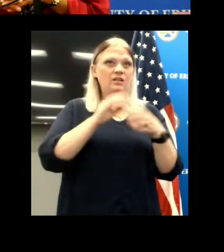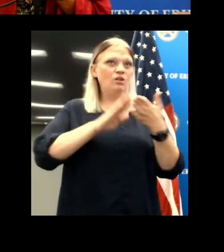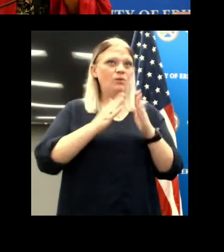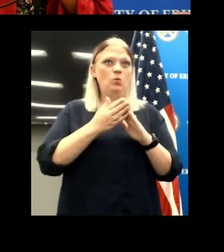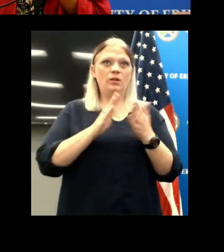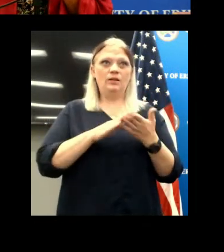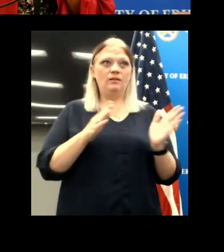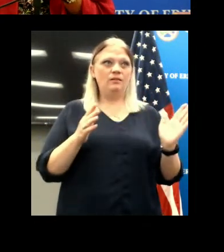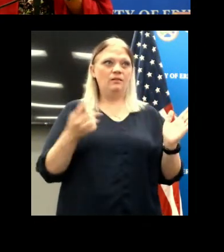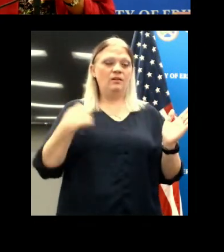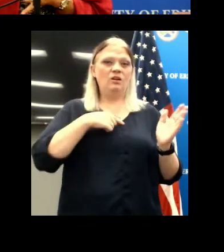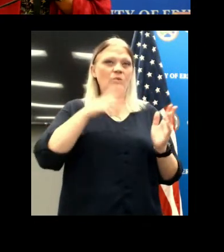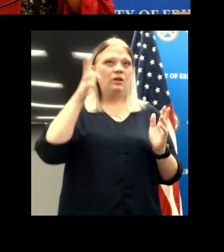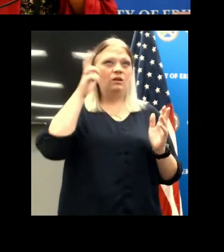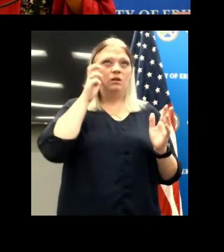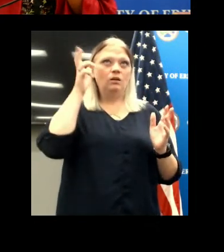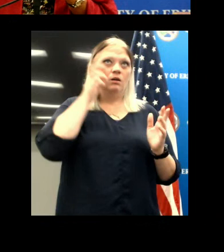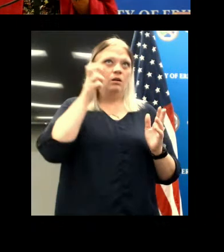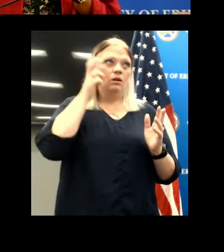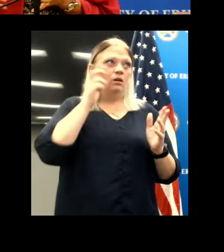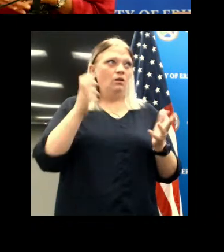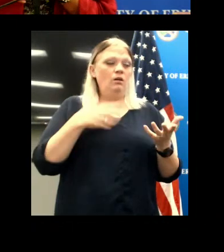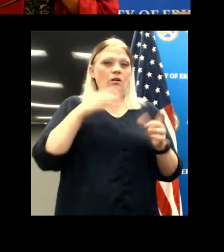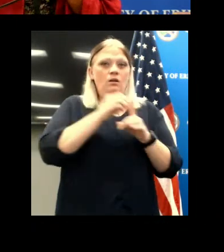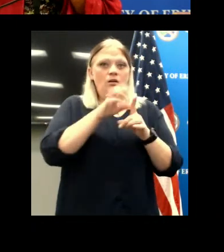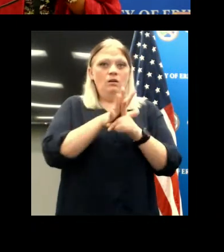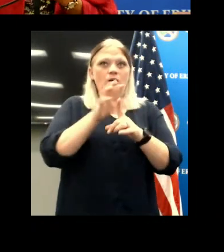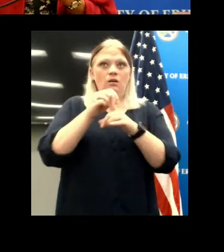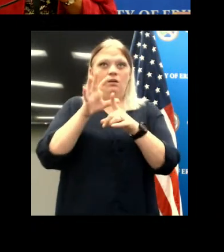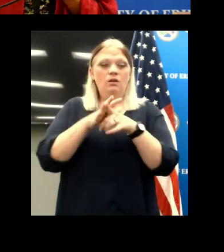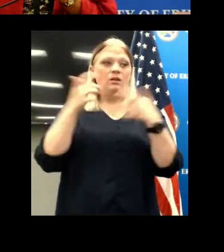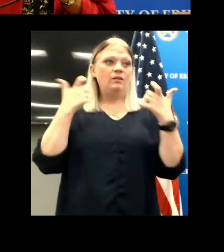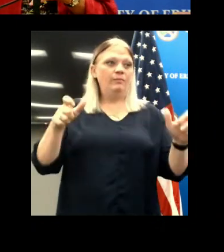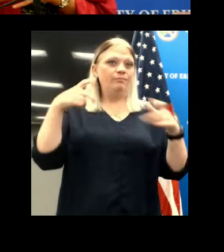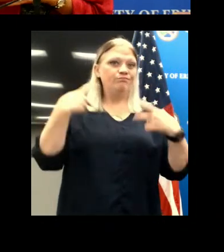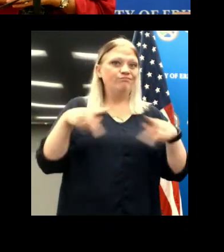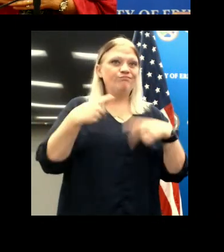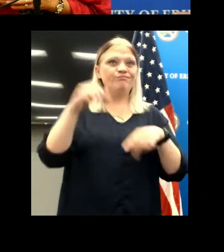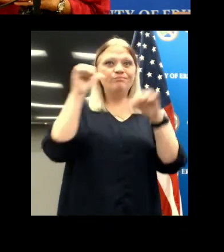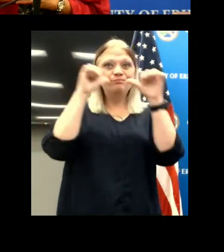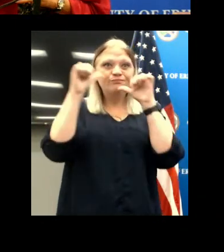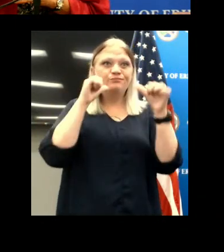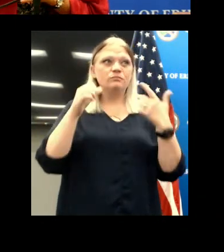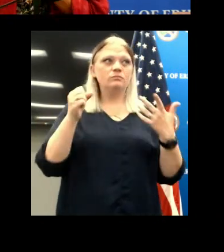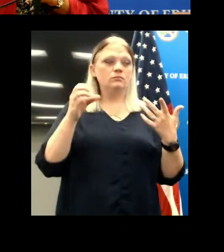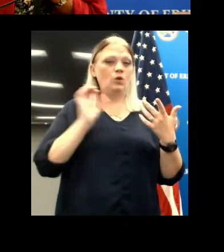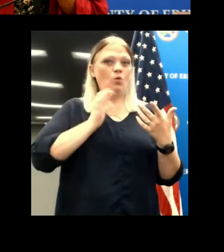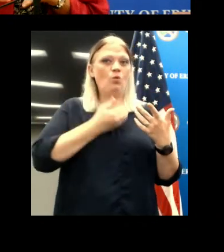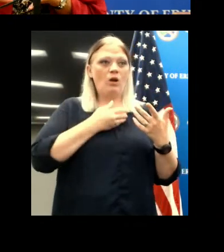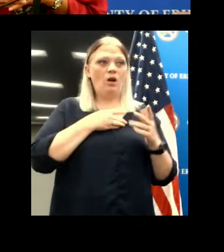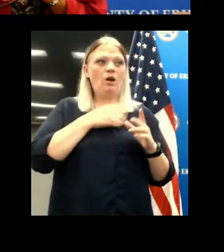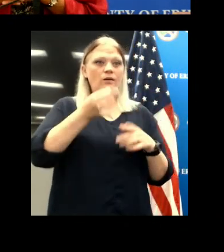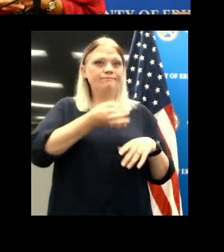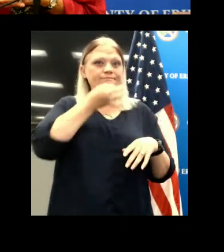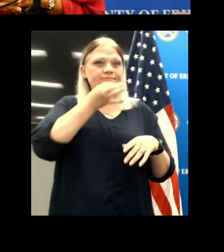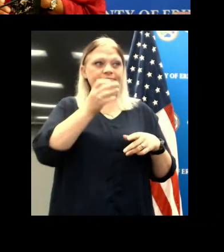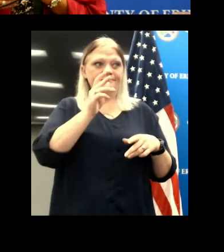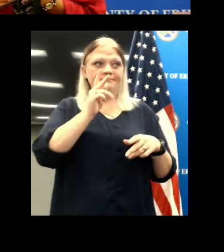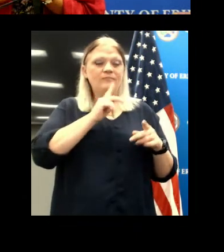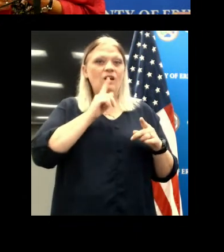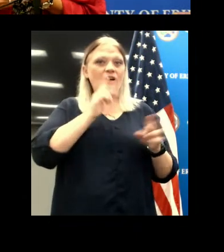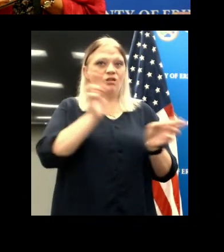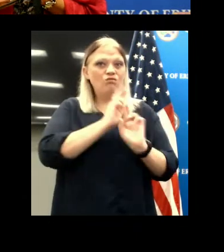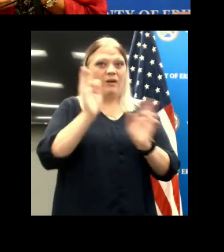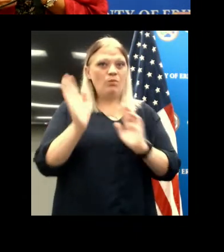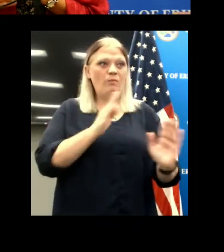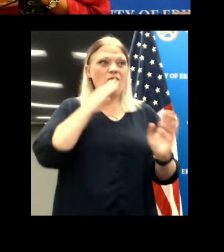community, and we're hearing too much that they are getting exposed in these large parties and bars. So our sanitarians are preparing to go out this weekend.